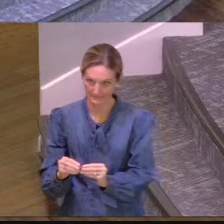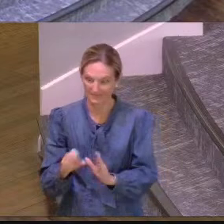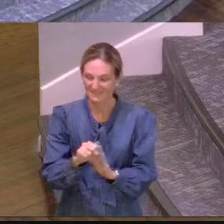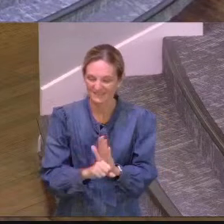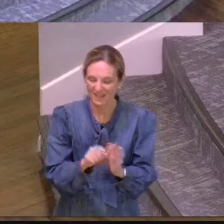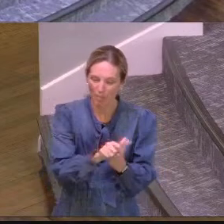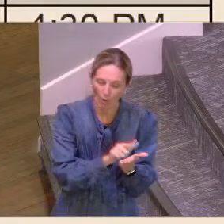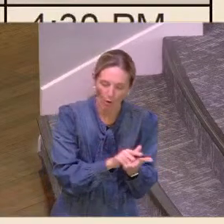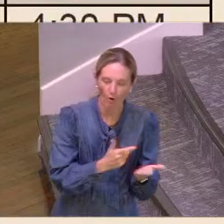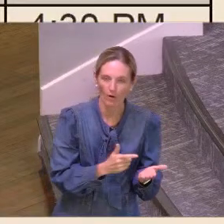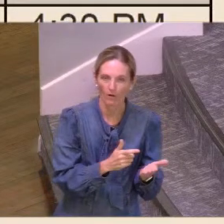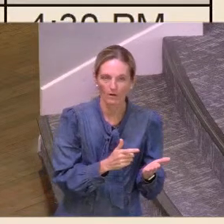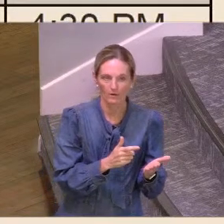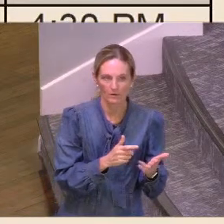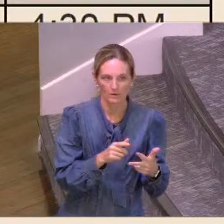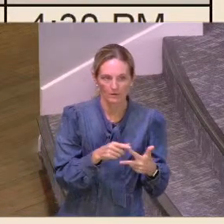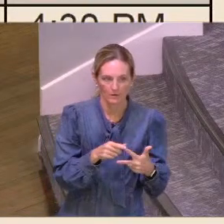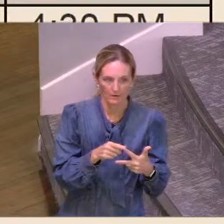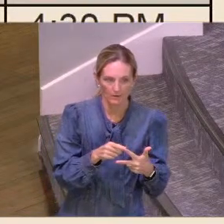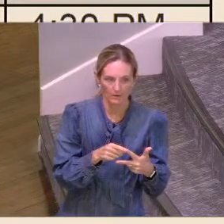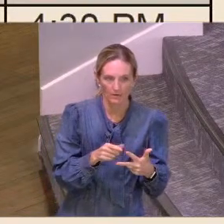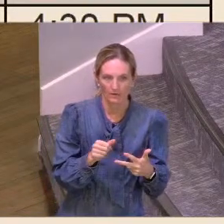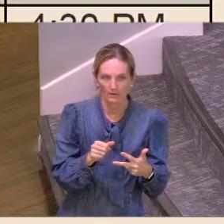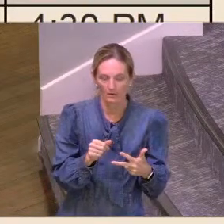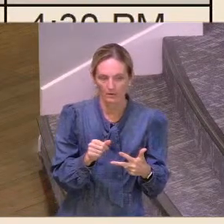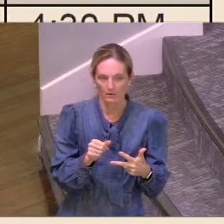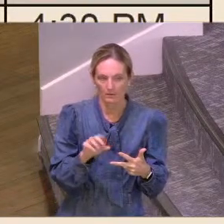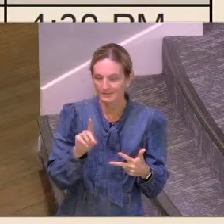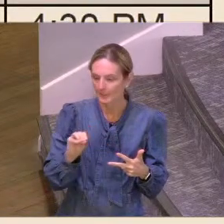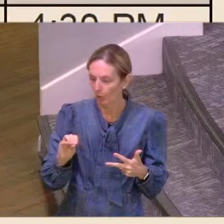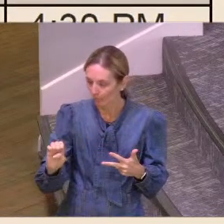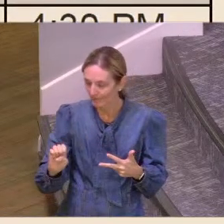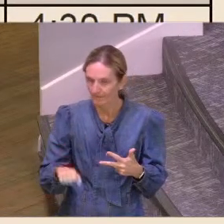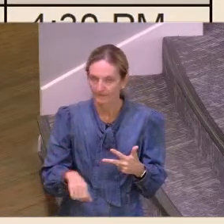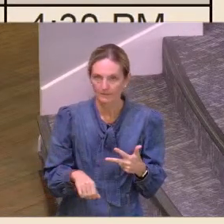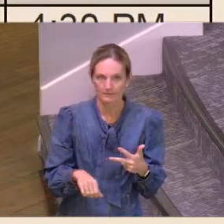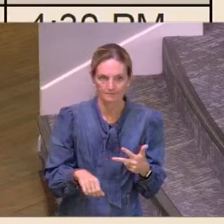there's laws from GDOE, you've got